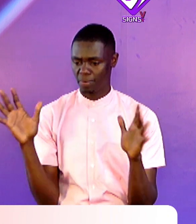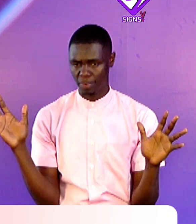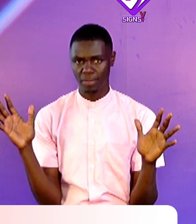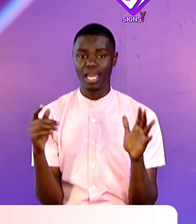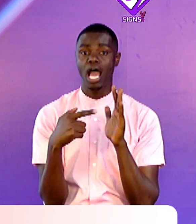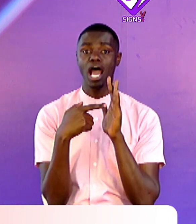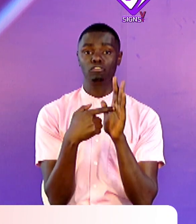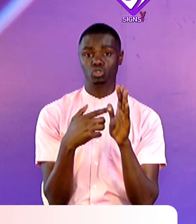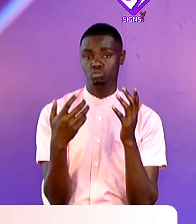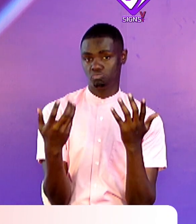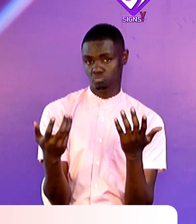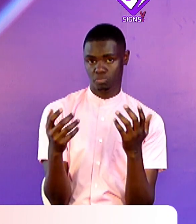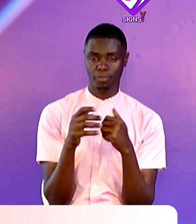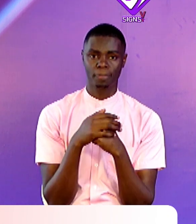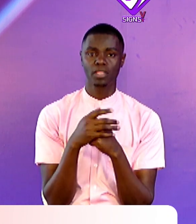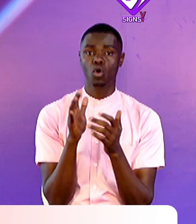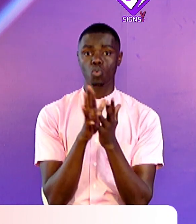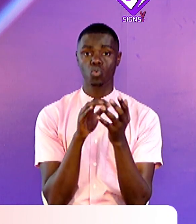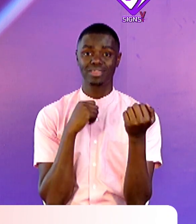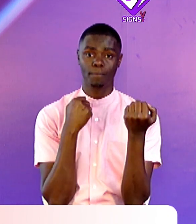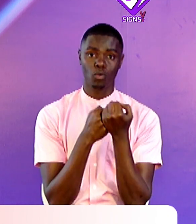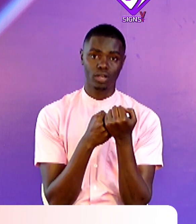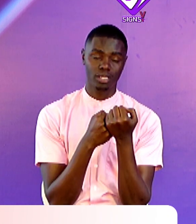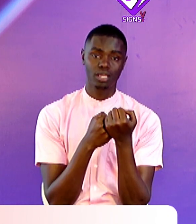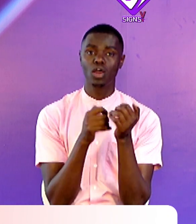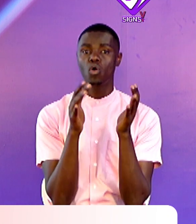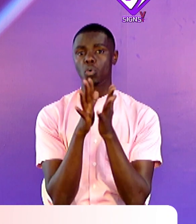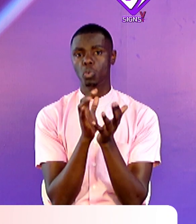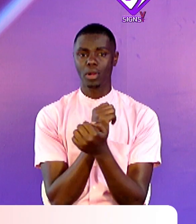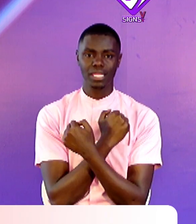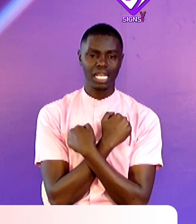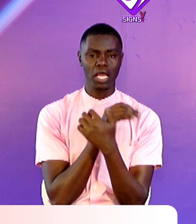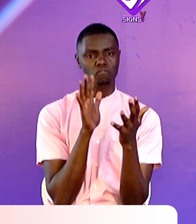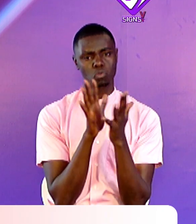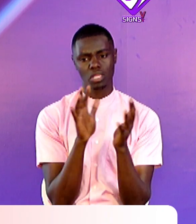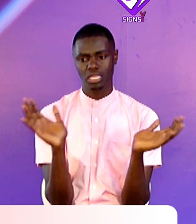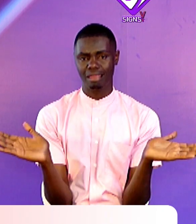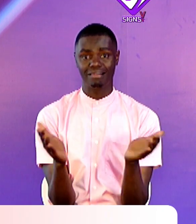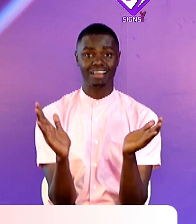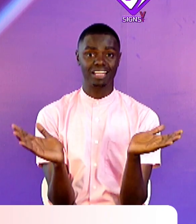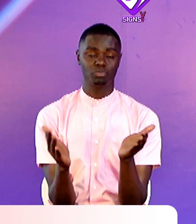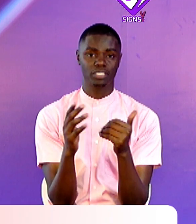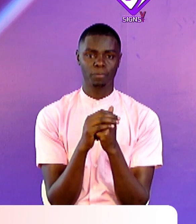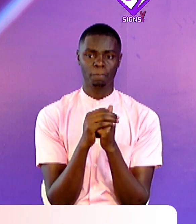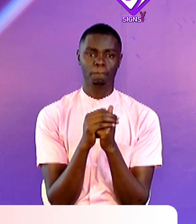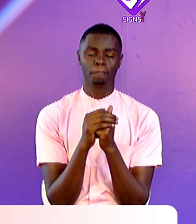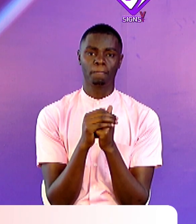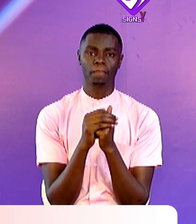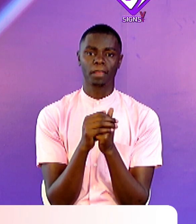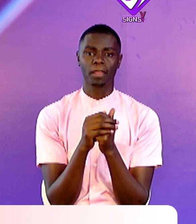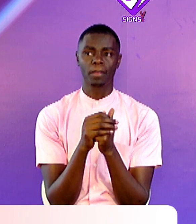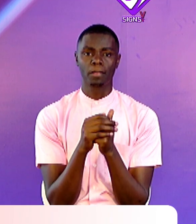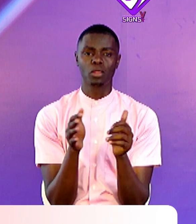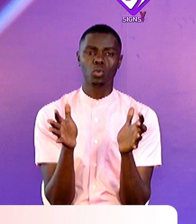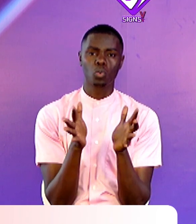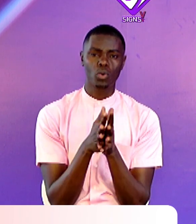has shown us that with support, right, with love, with encouragement, and with